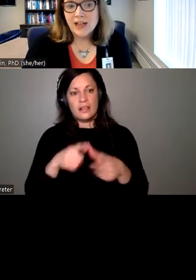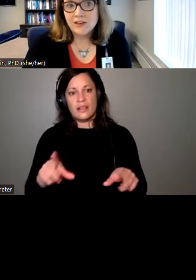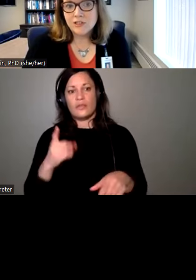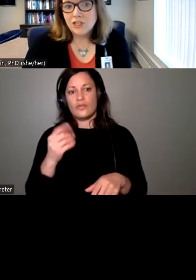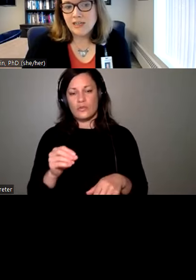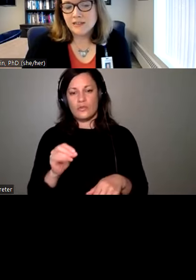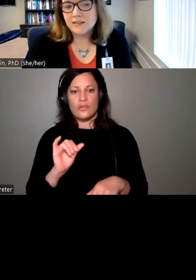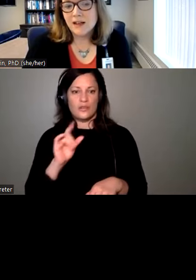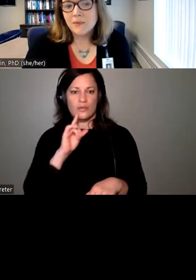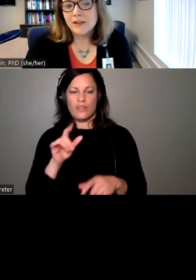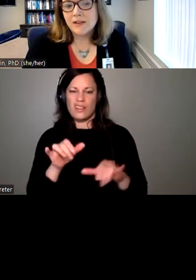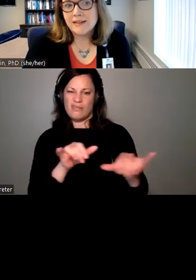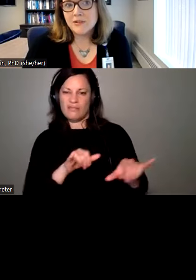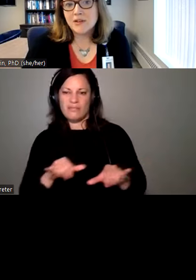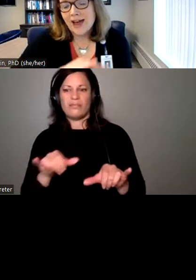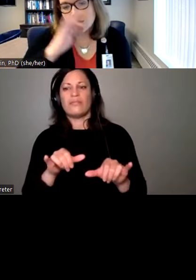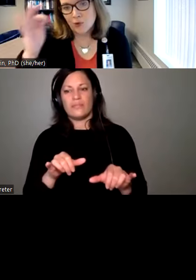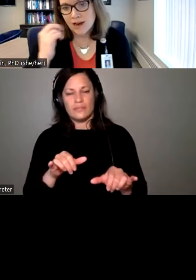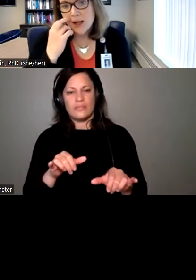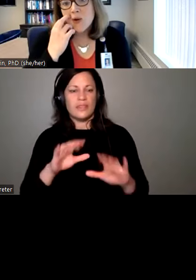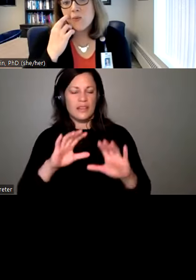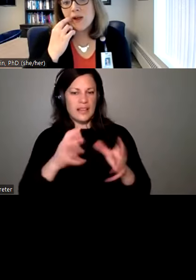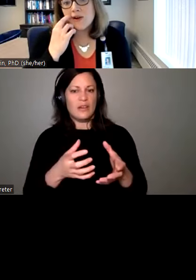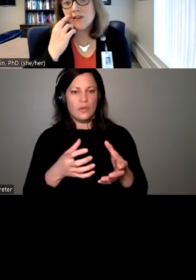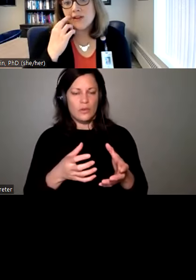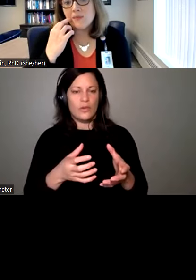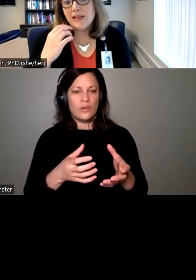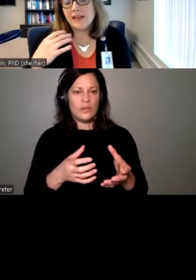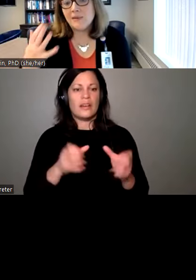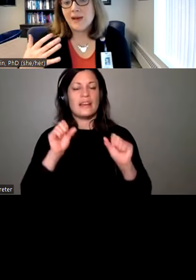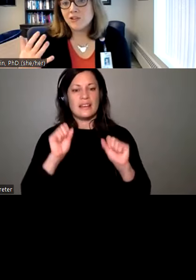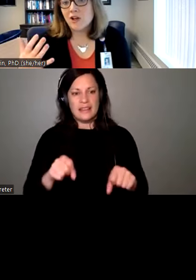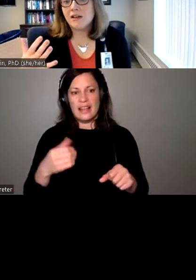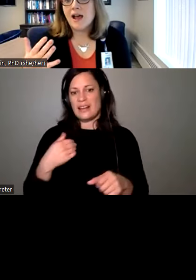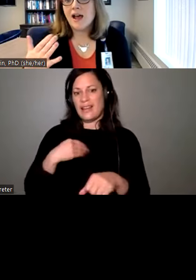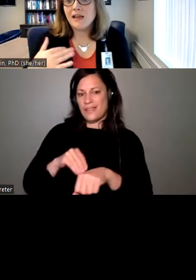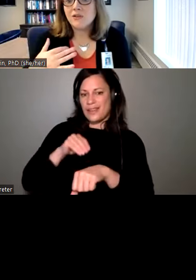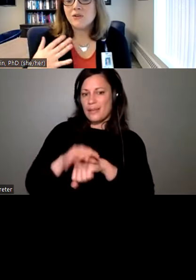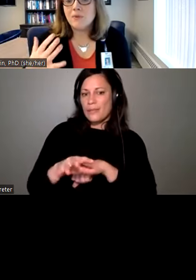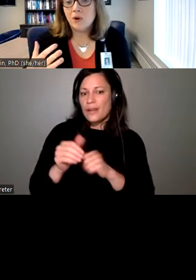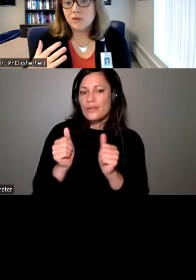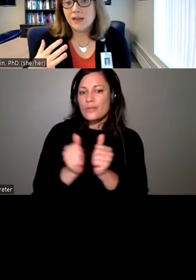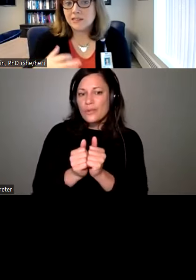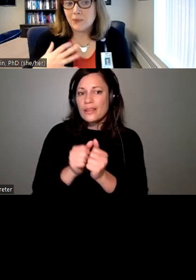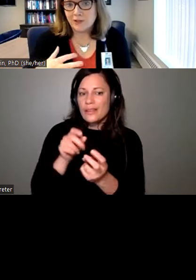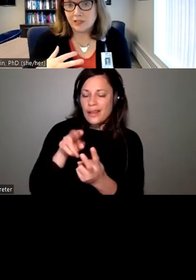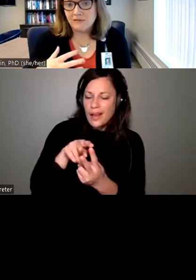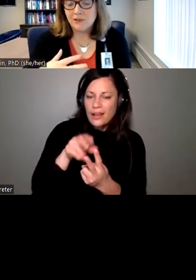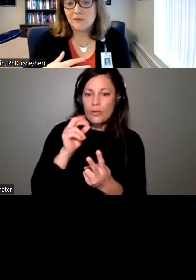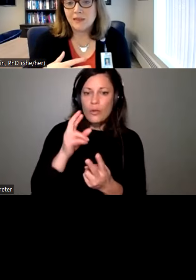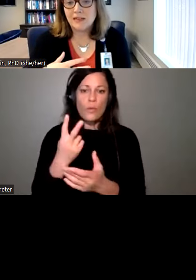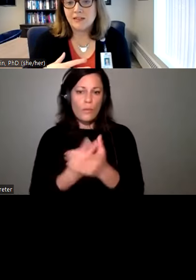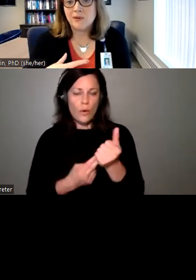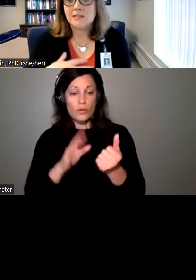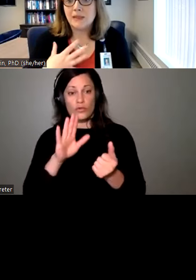very heterogeneous category where there can be an impact on either or both expression,